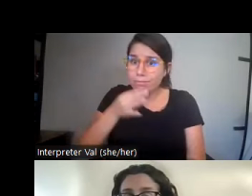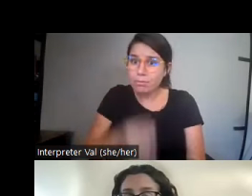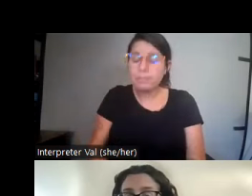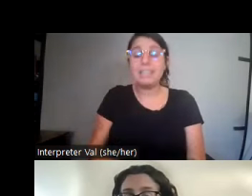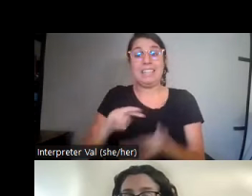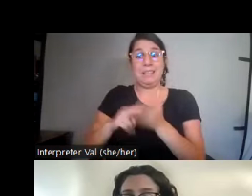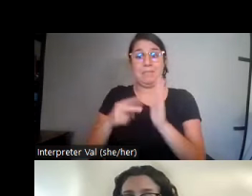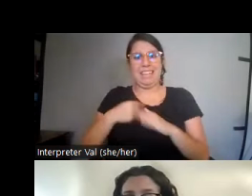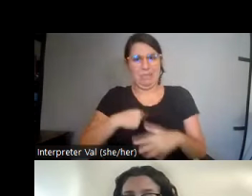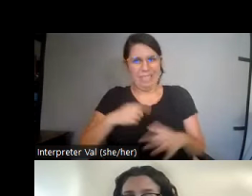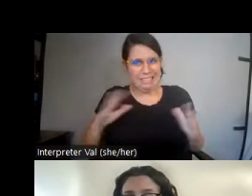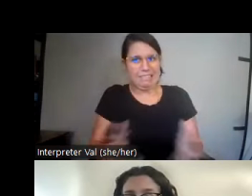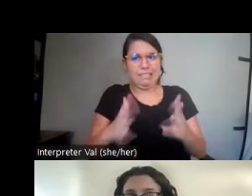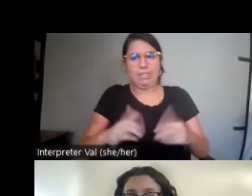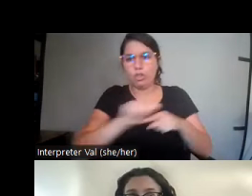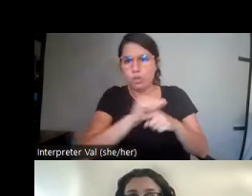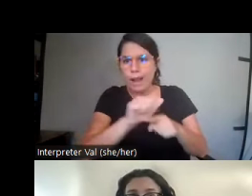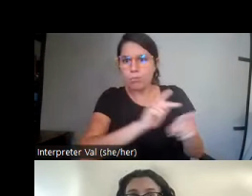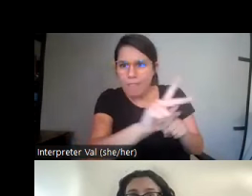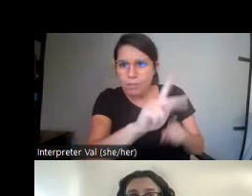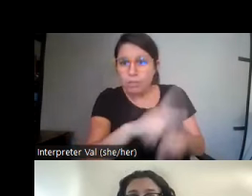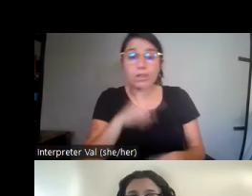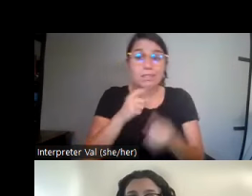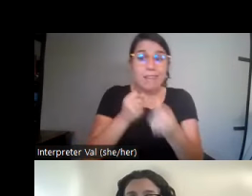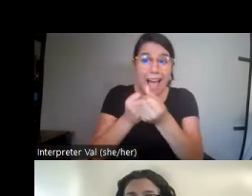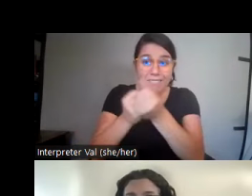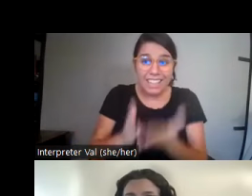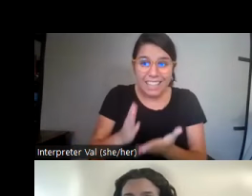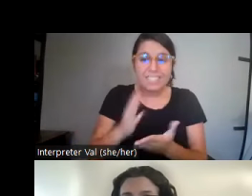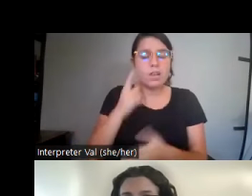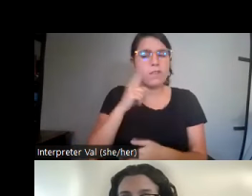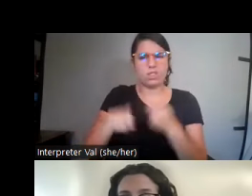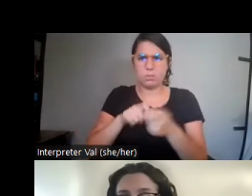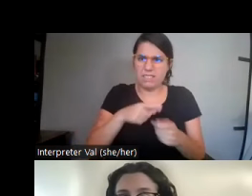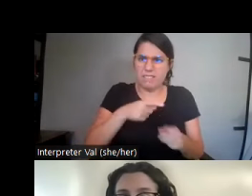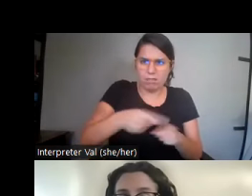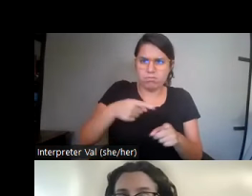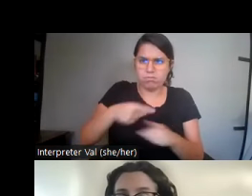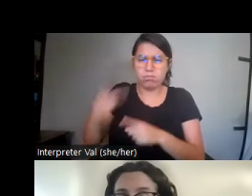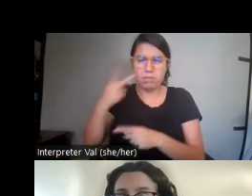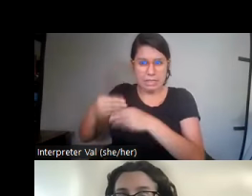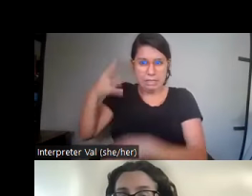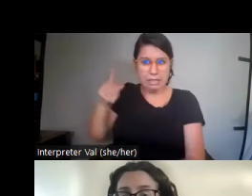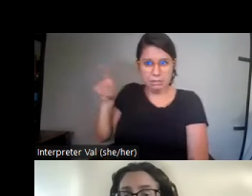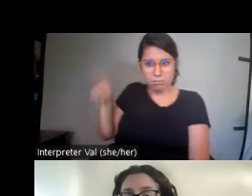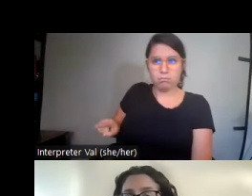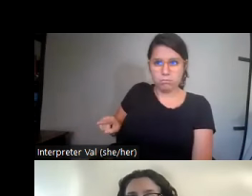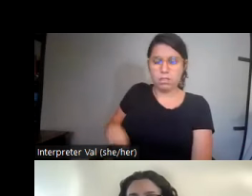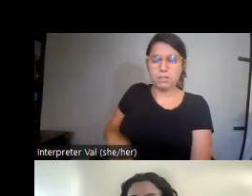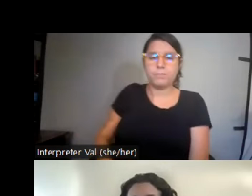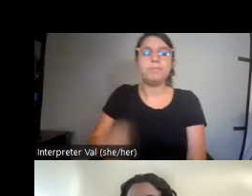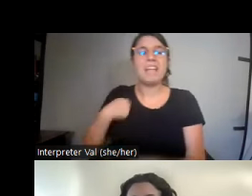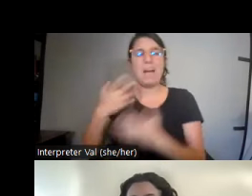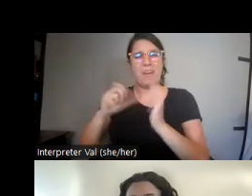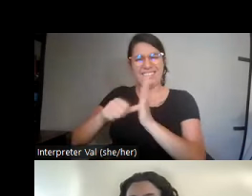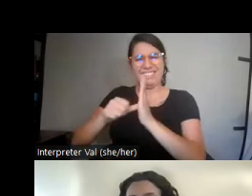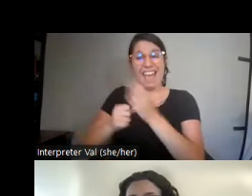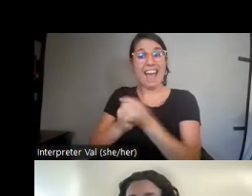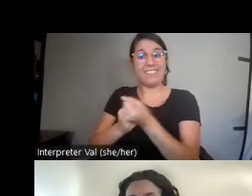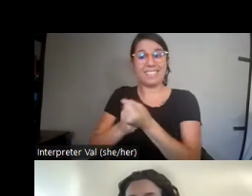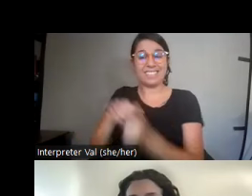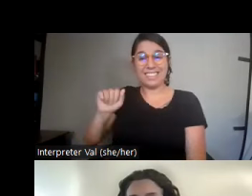and advocates in the following disciplines that you see on my slides. And I want to highlight advocacy as